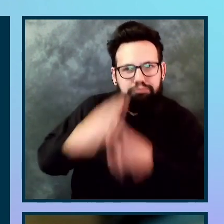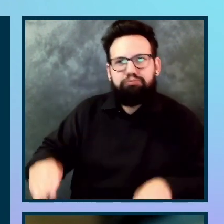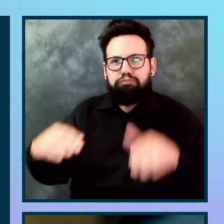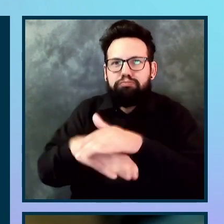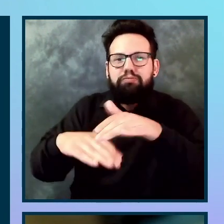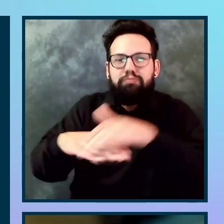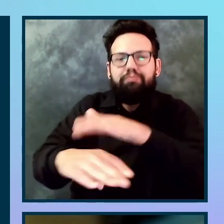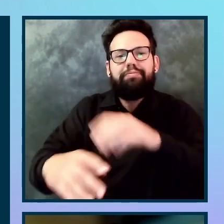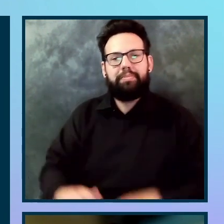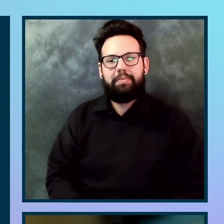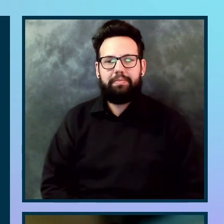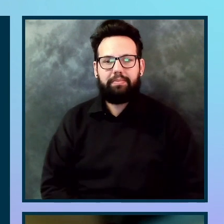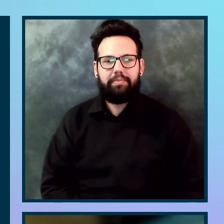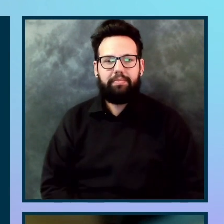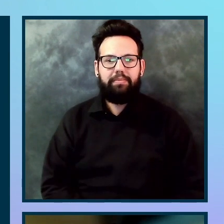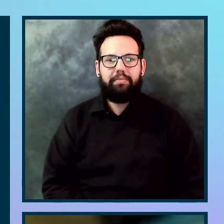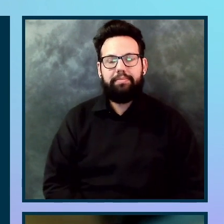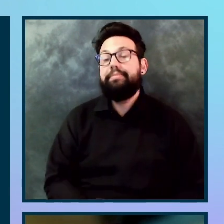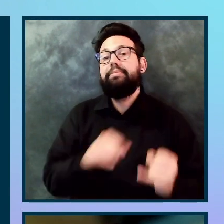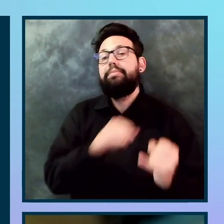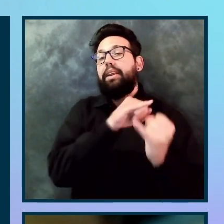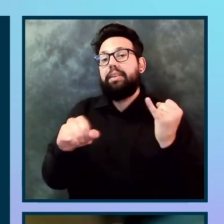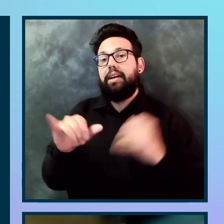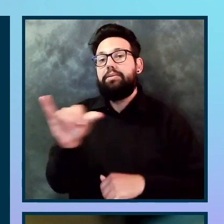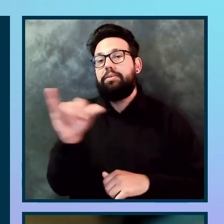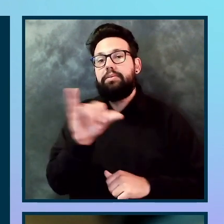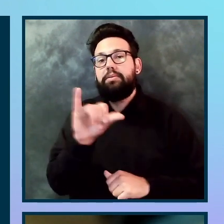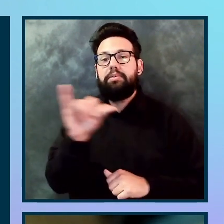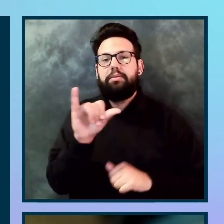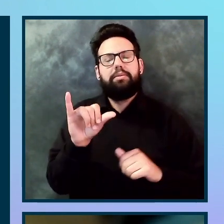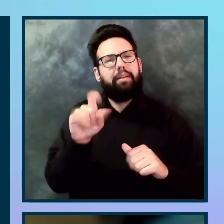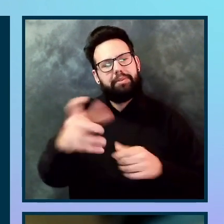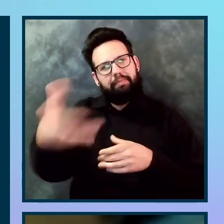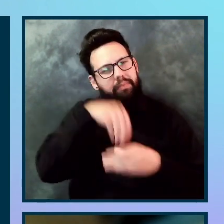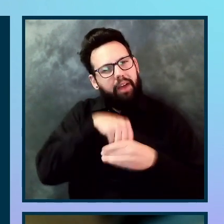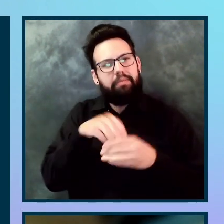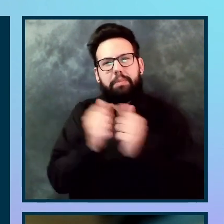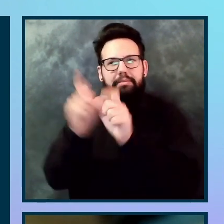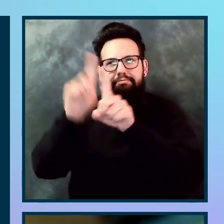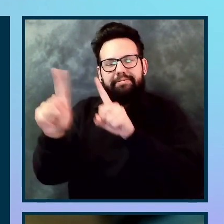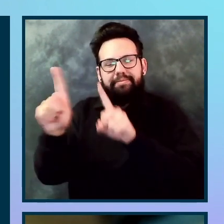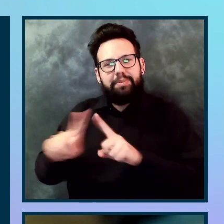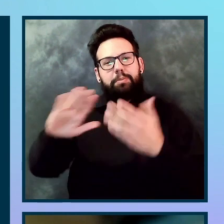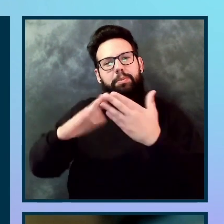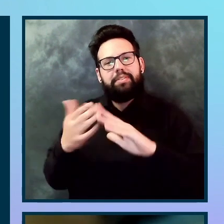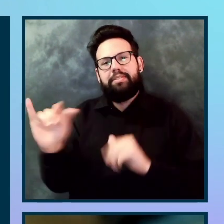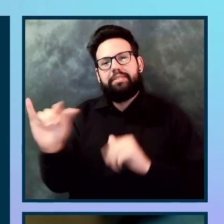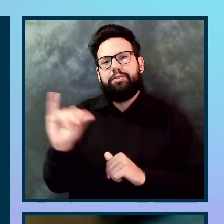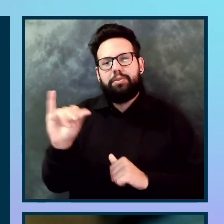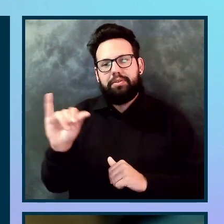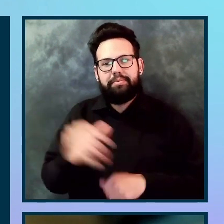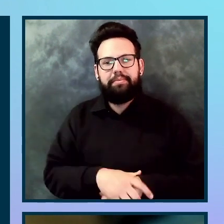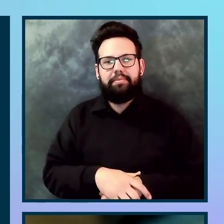tests. And lastly, we need to get involved in some of these communities. So the AR/VR accessibility